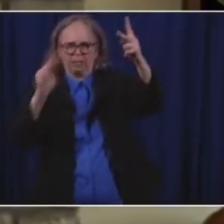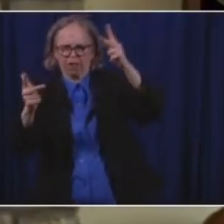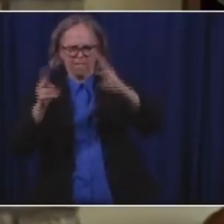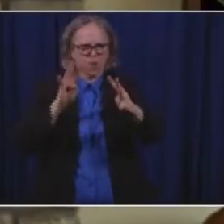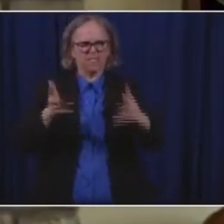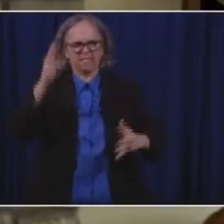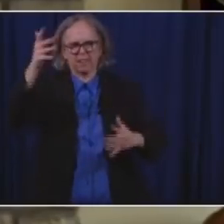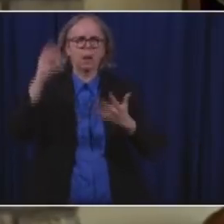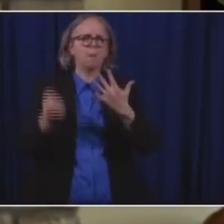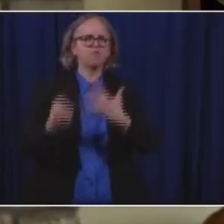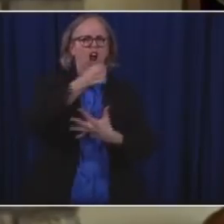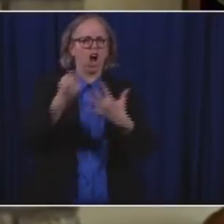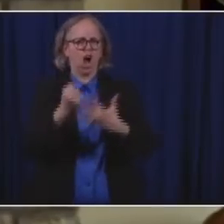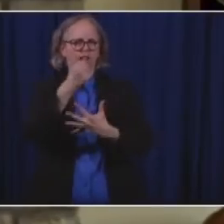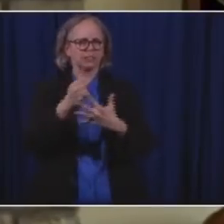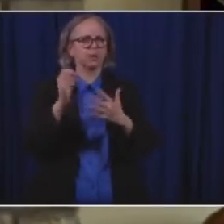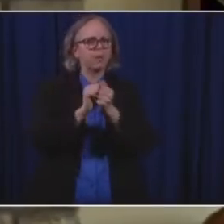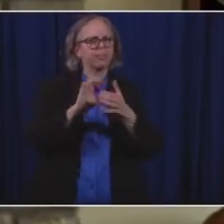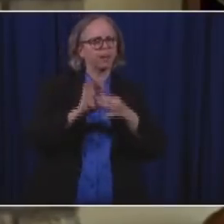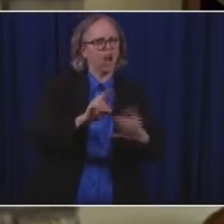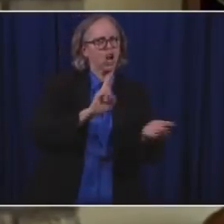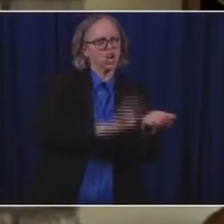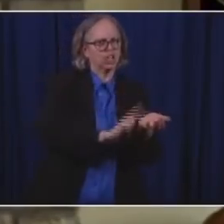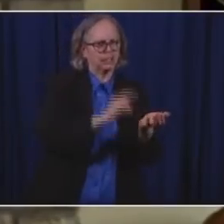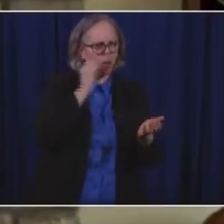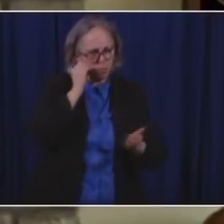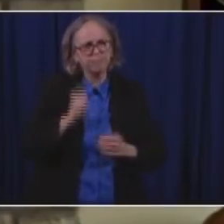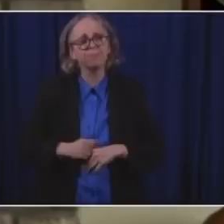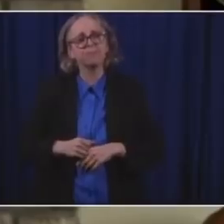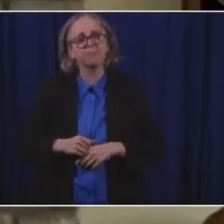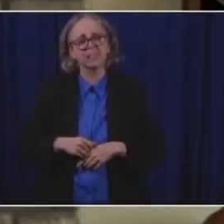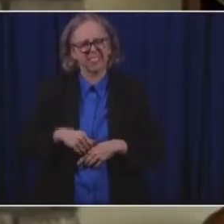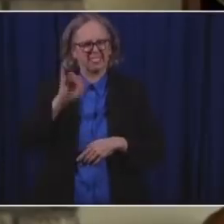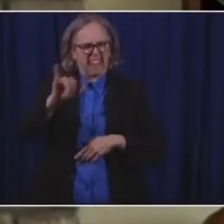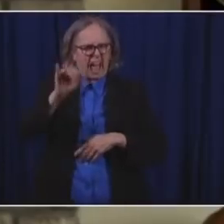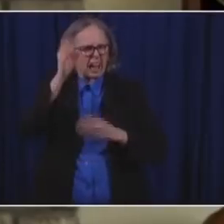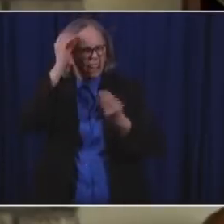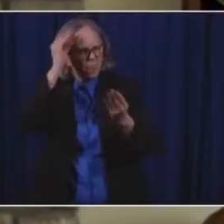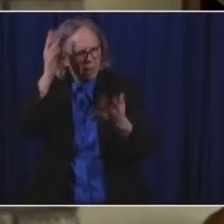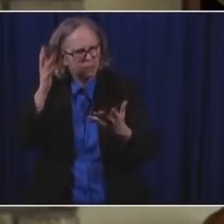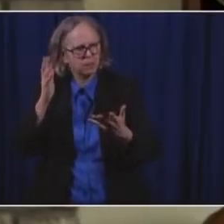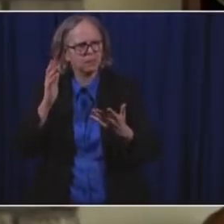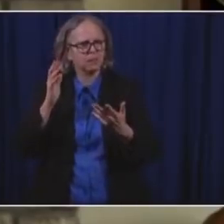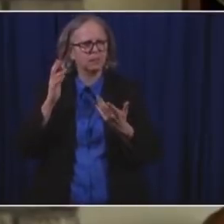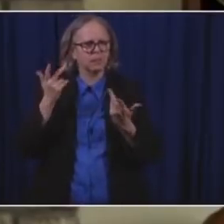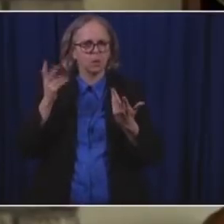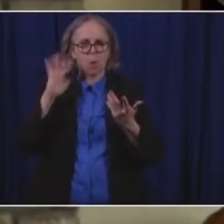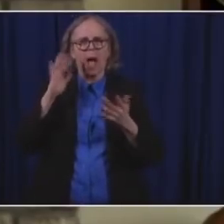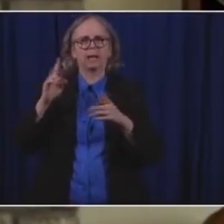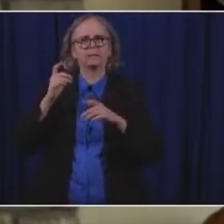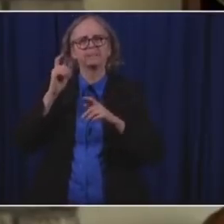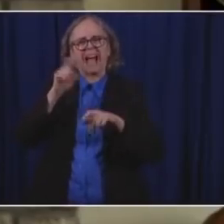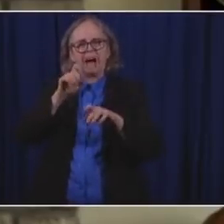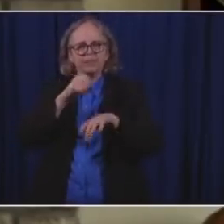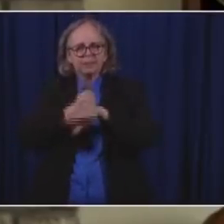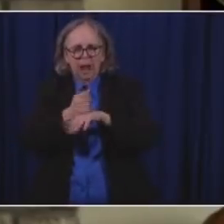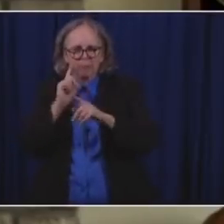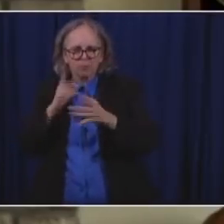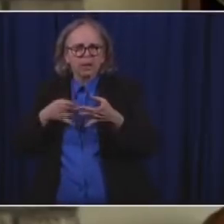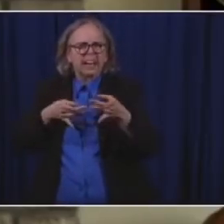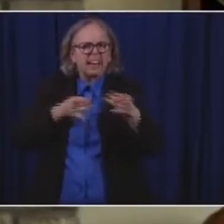of that will be in regard to, efficiency. For example,